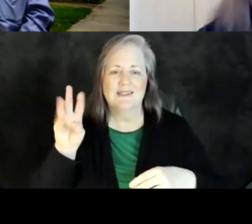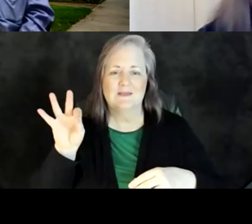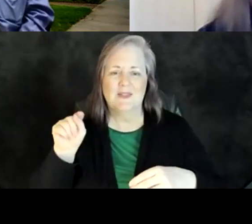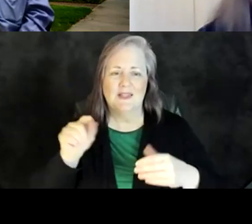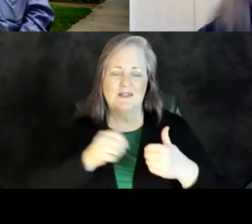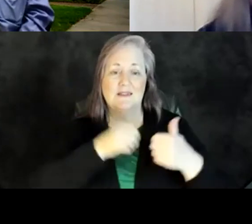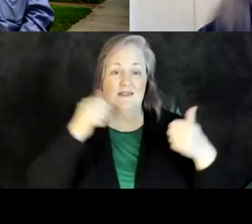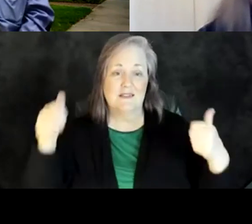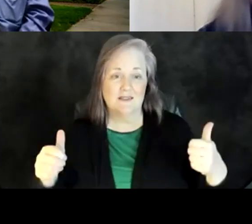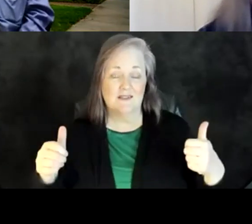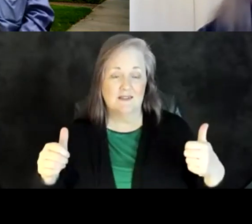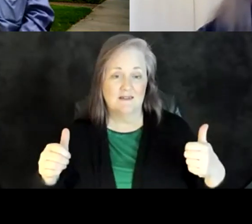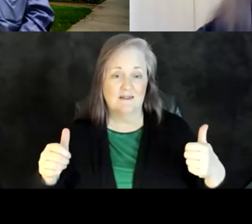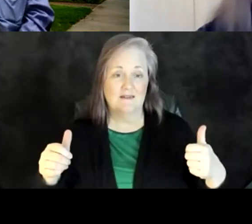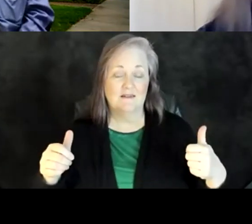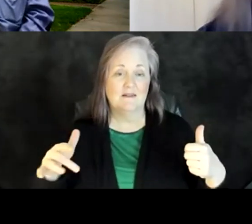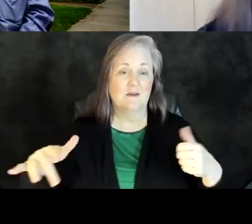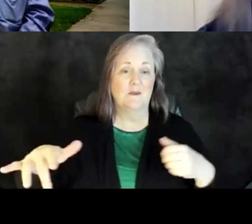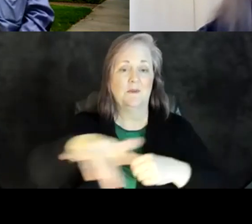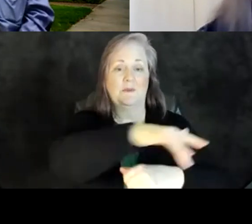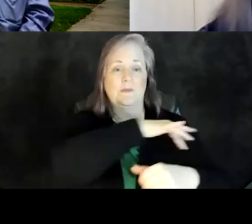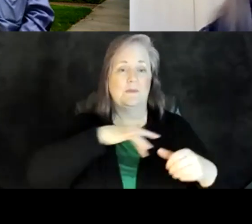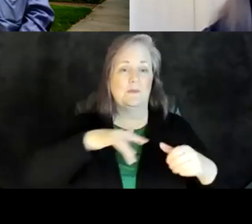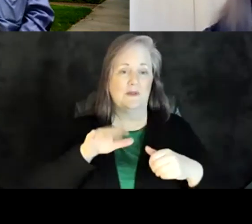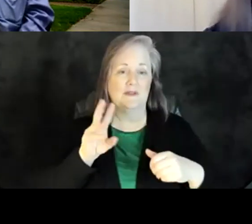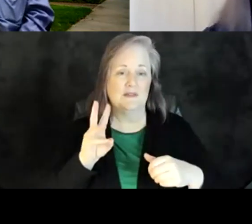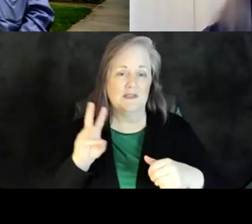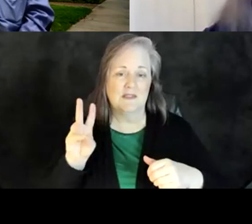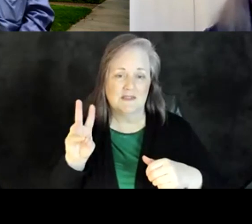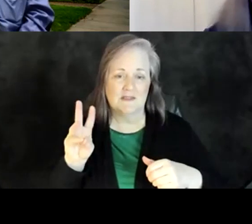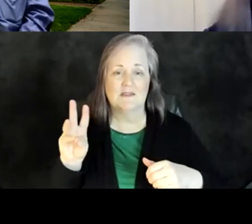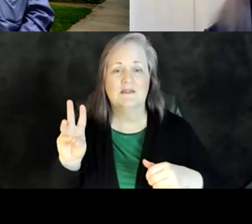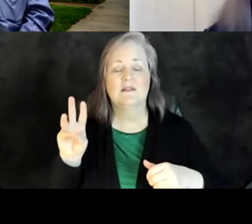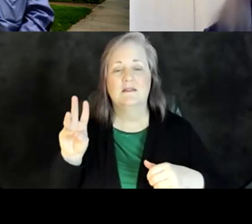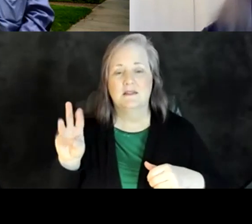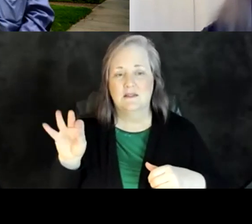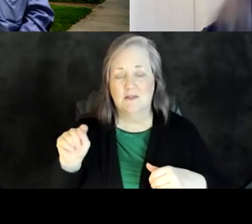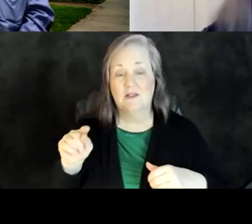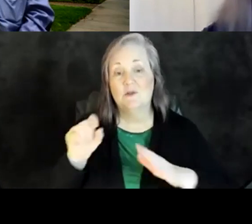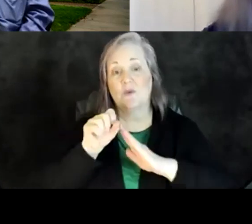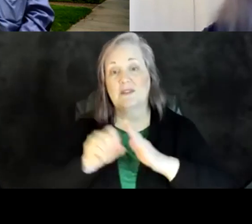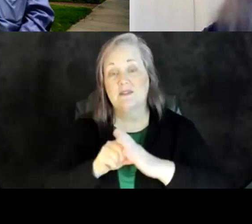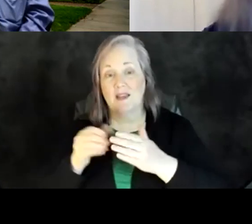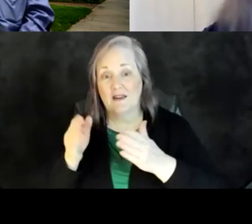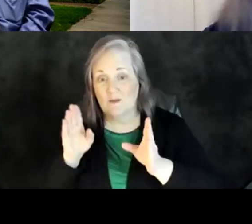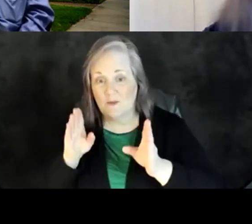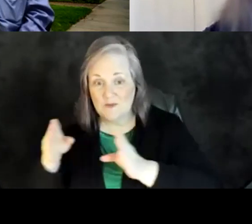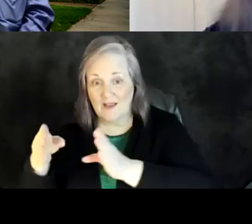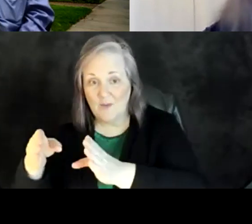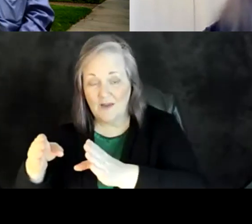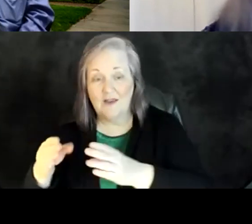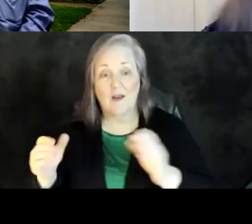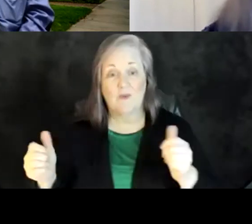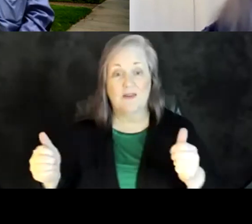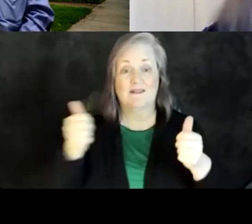anybody that is within 6 feet. And so even if the state does move in that direction and we are able to go to 3